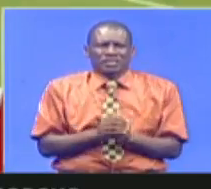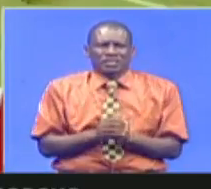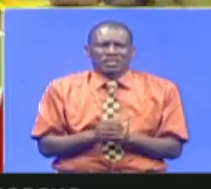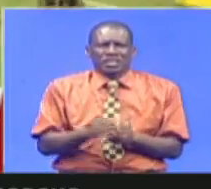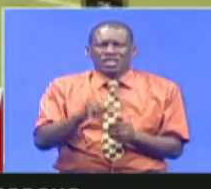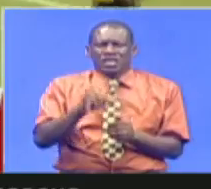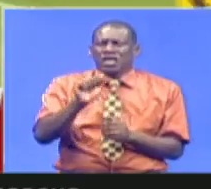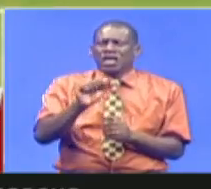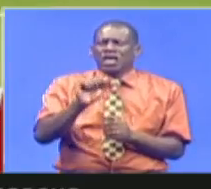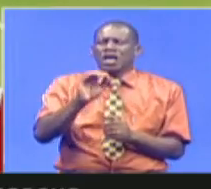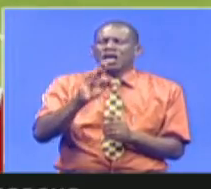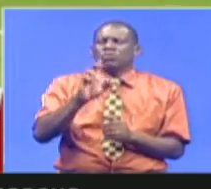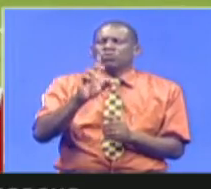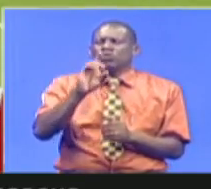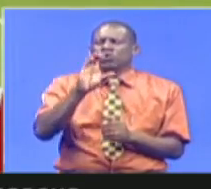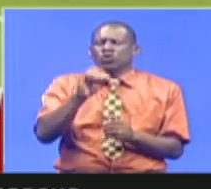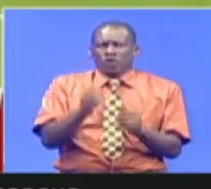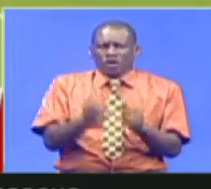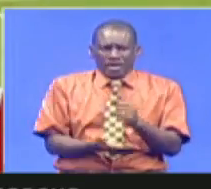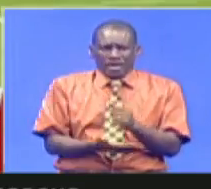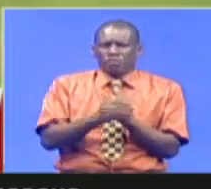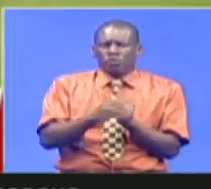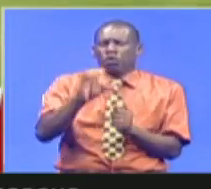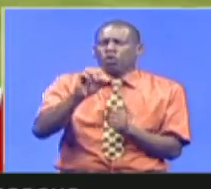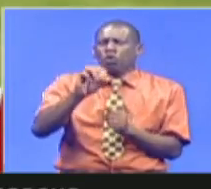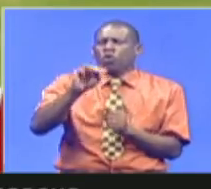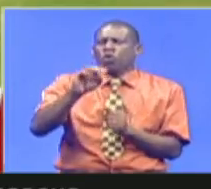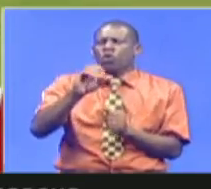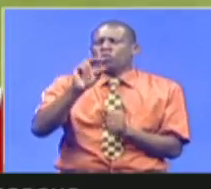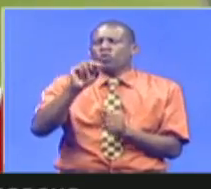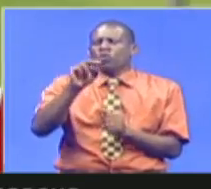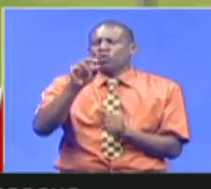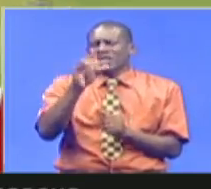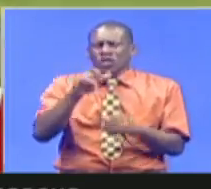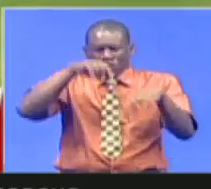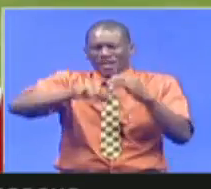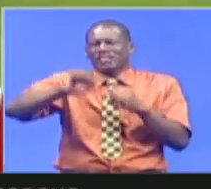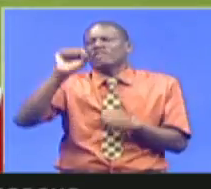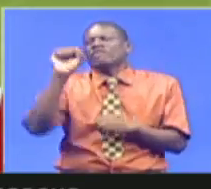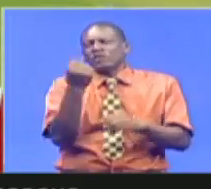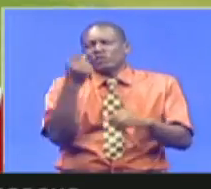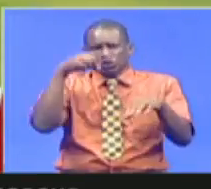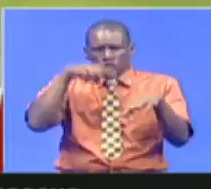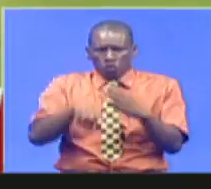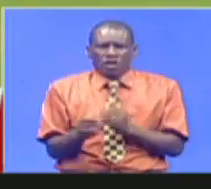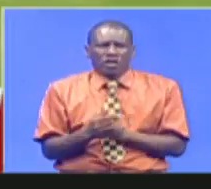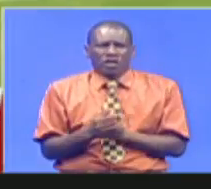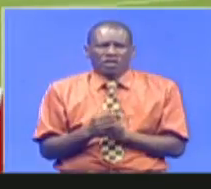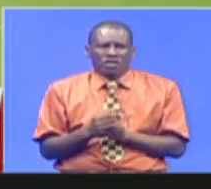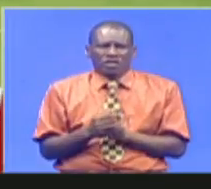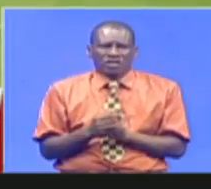Ambundo then provided the assist for Boniface Omondi, who made it 5-0 in the 70th minute.